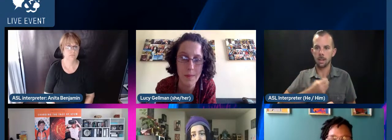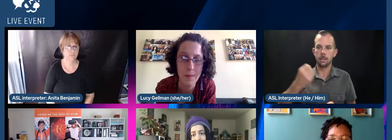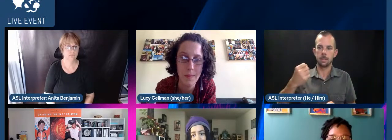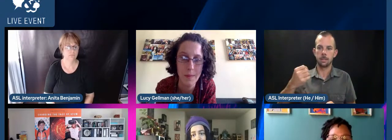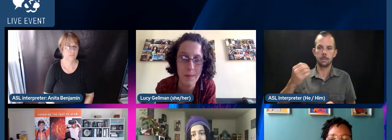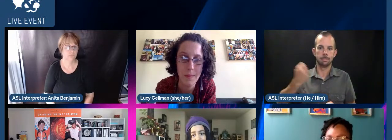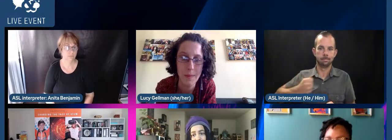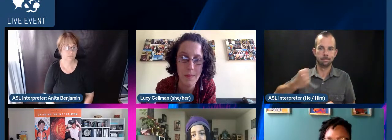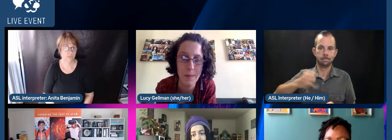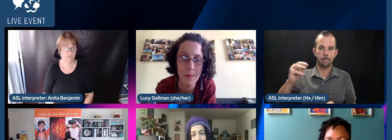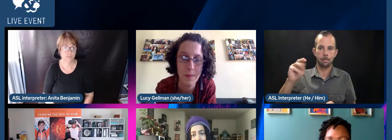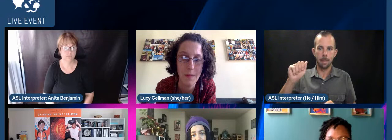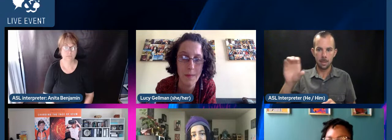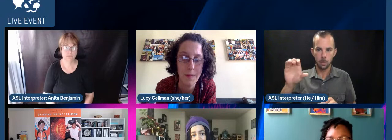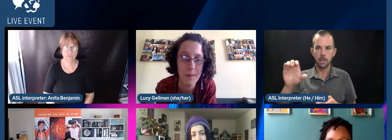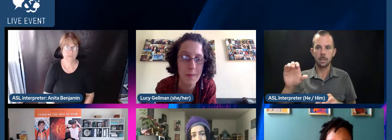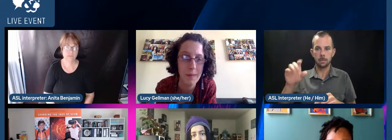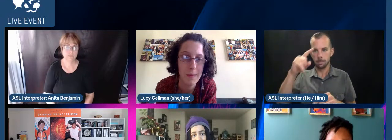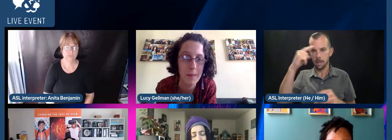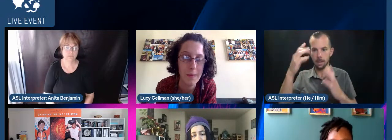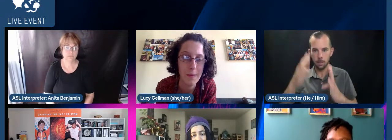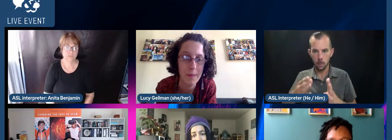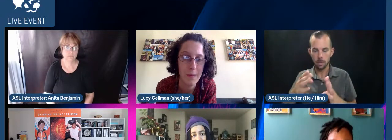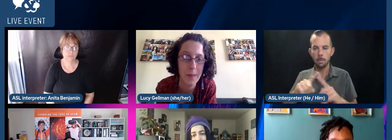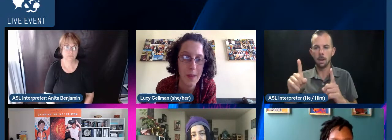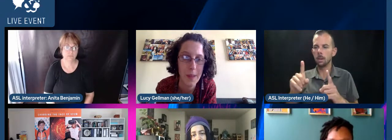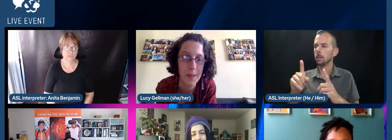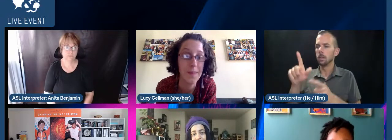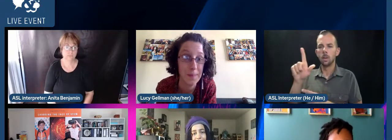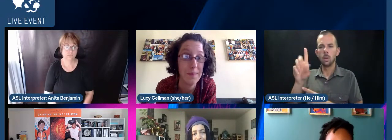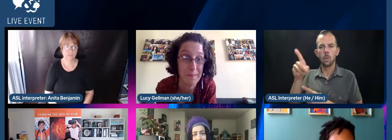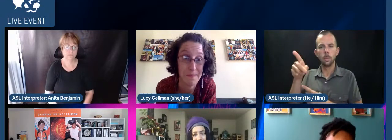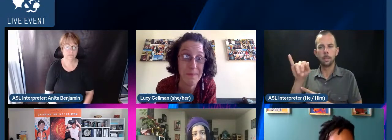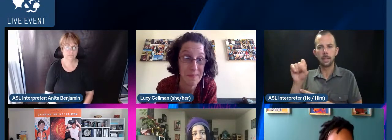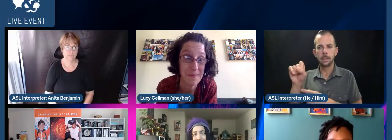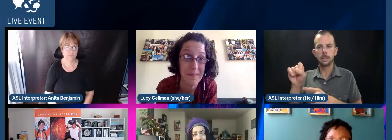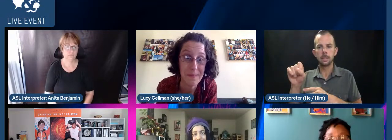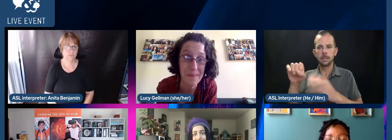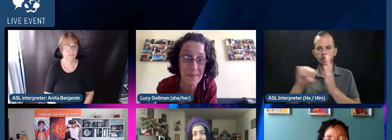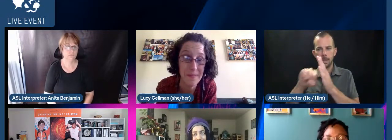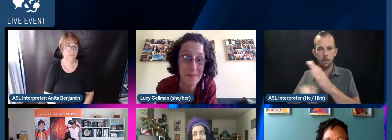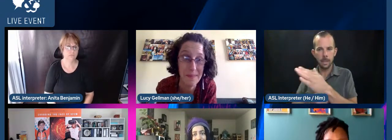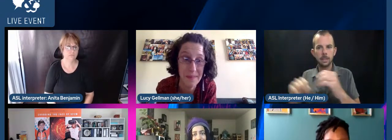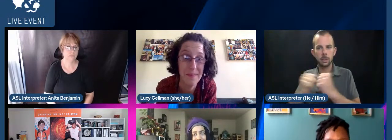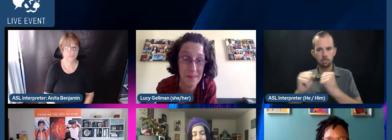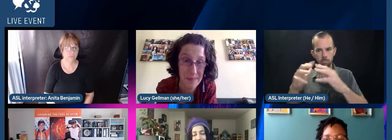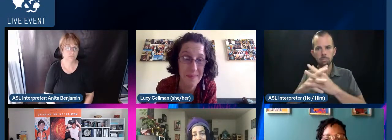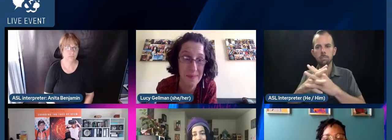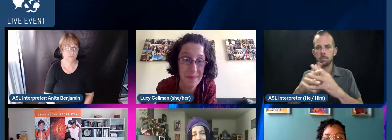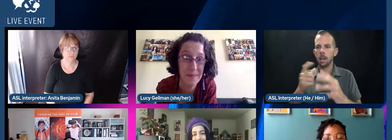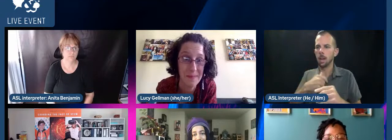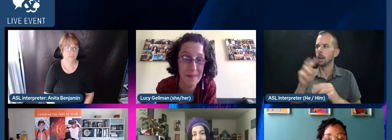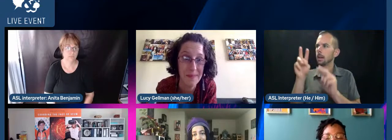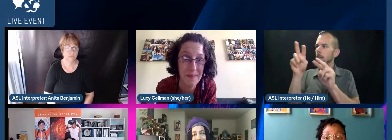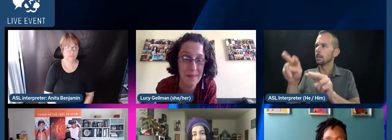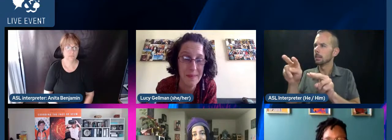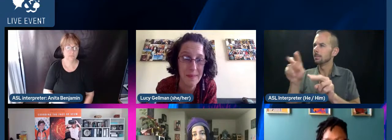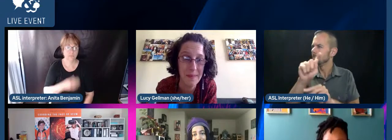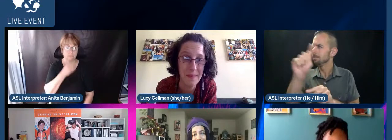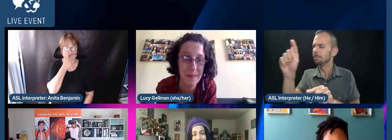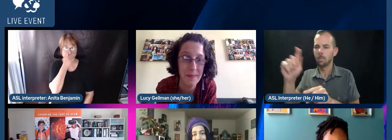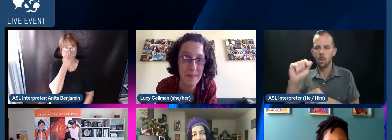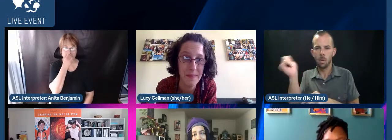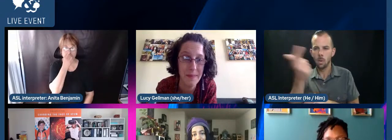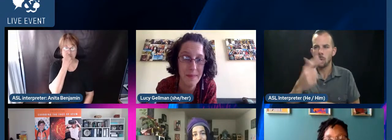why, when I look at like Lupus Foundation of America, is it all white women? Like why? Like it's just, it doesn't make any sense, right? But that's because there is no